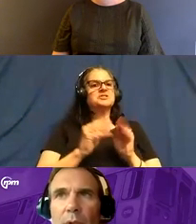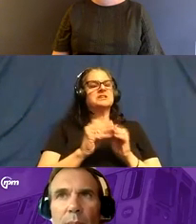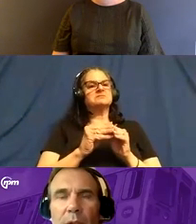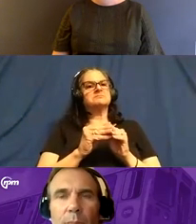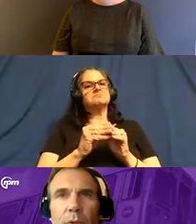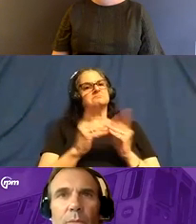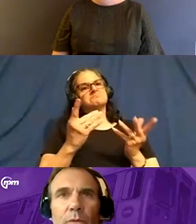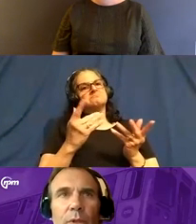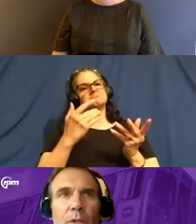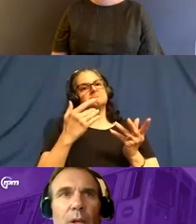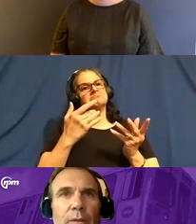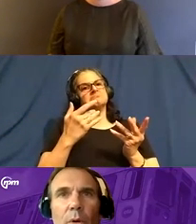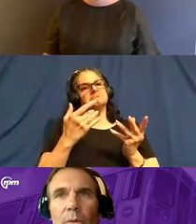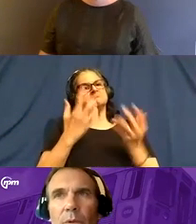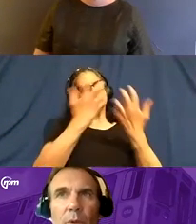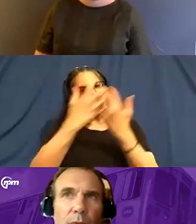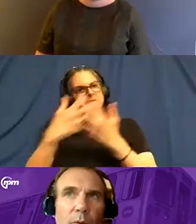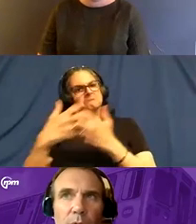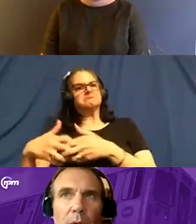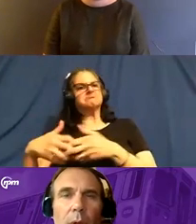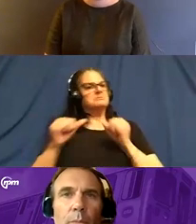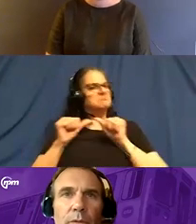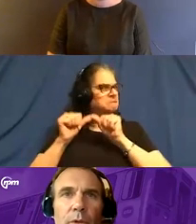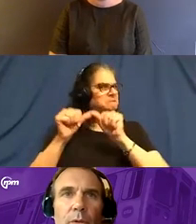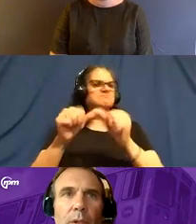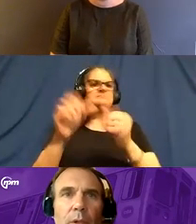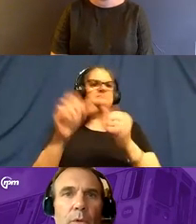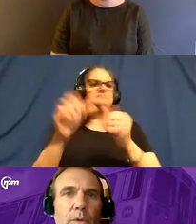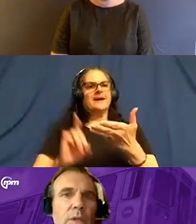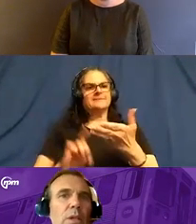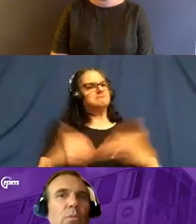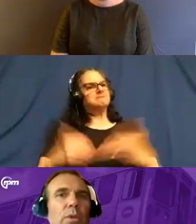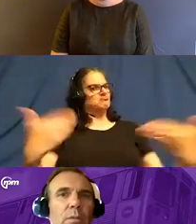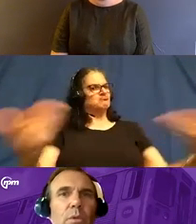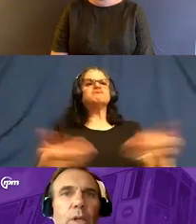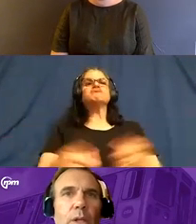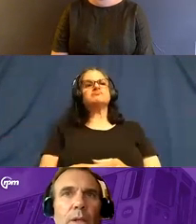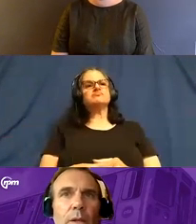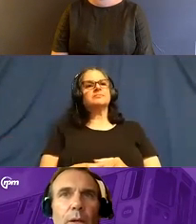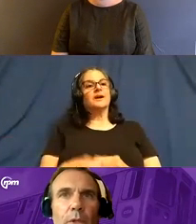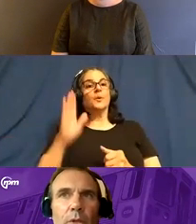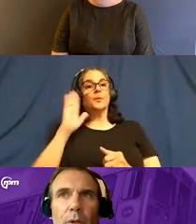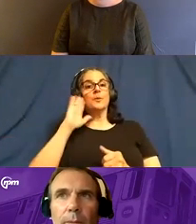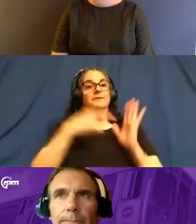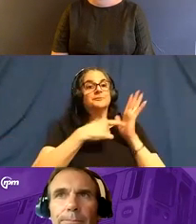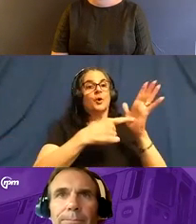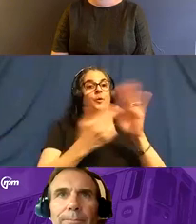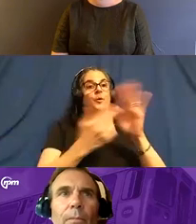tools to be able to move the design forward. So we look forward to previewing those designs with the community this